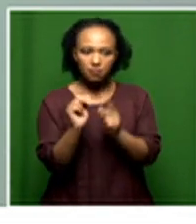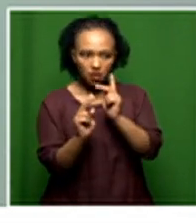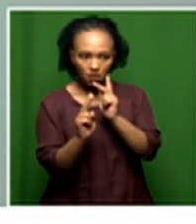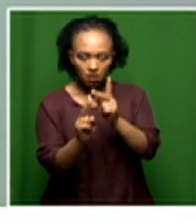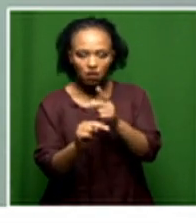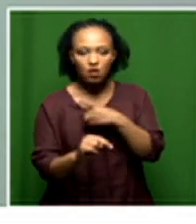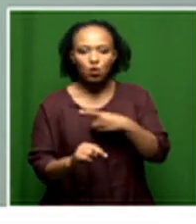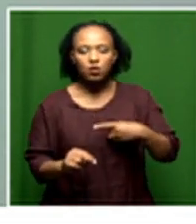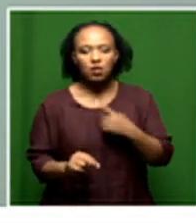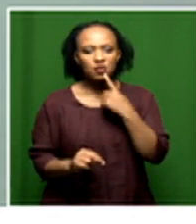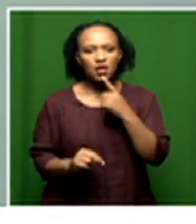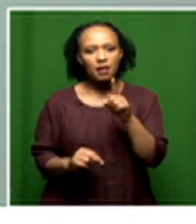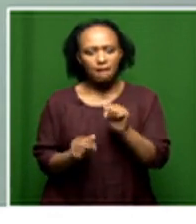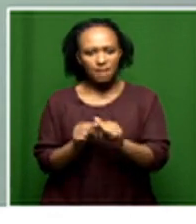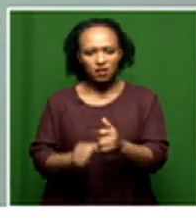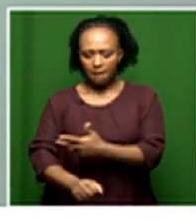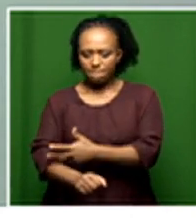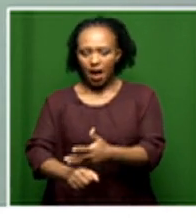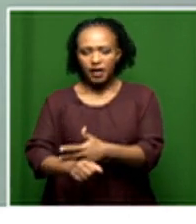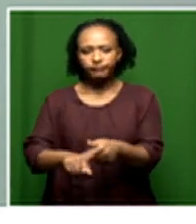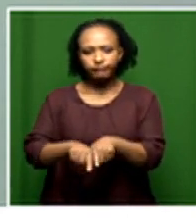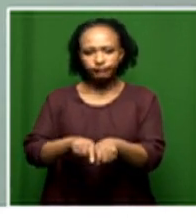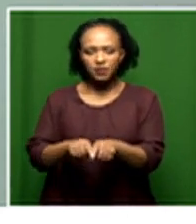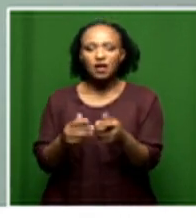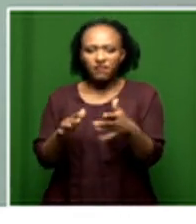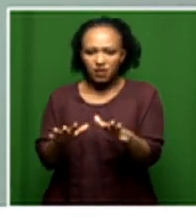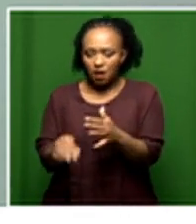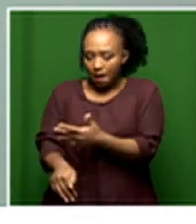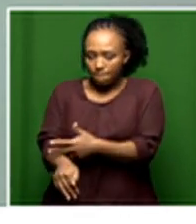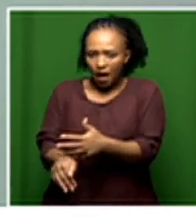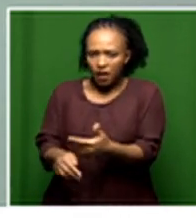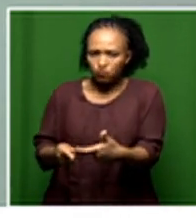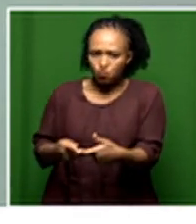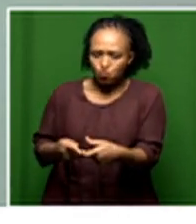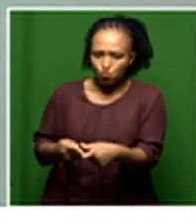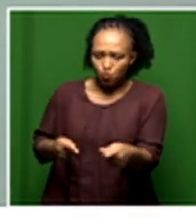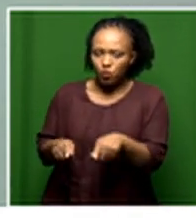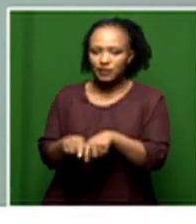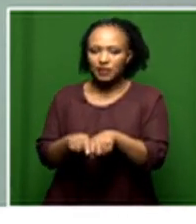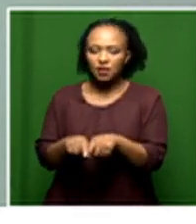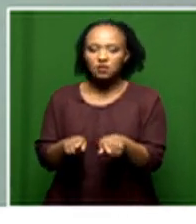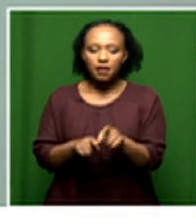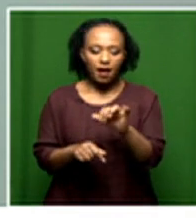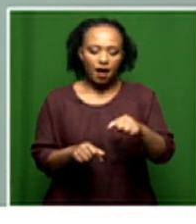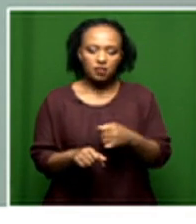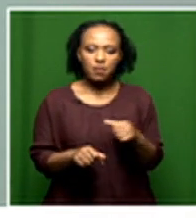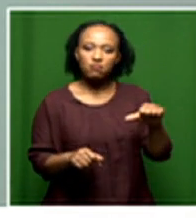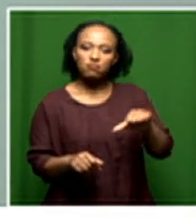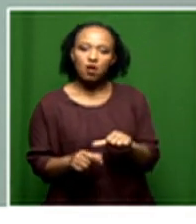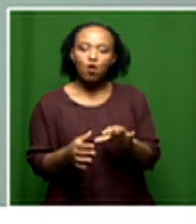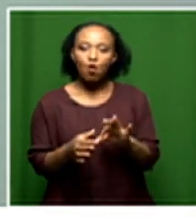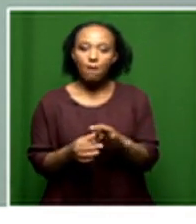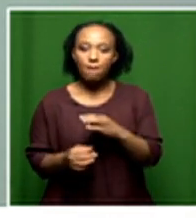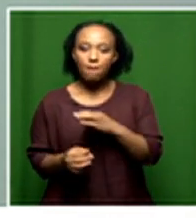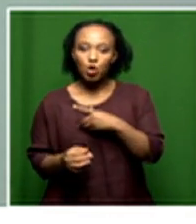she recommended that I should get my blood tested, which I then did. And that same evening, my husband came home and the doctor called